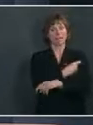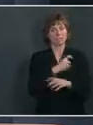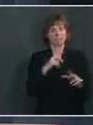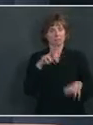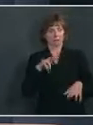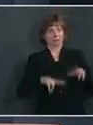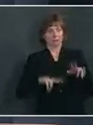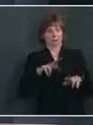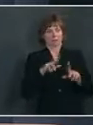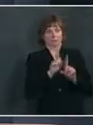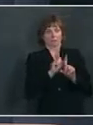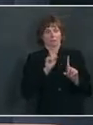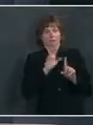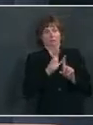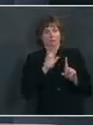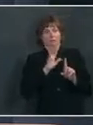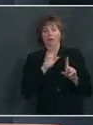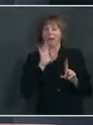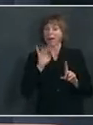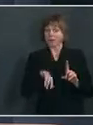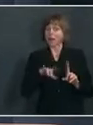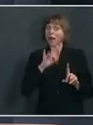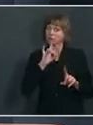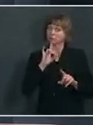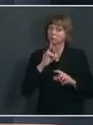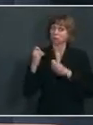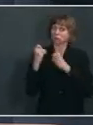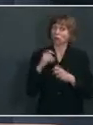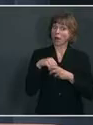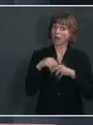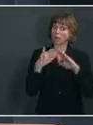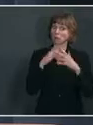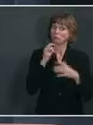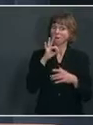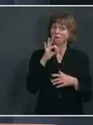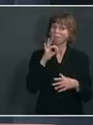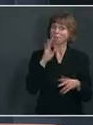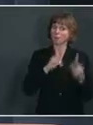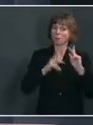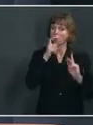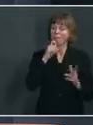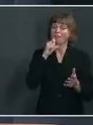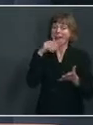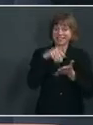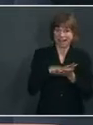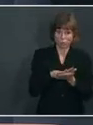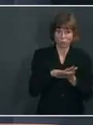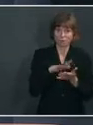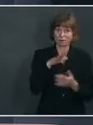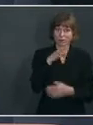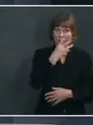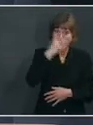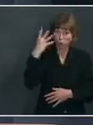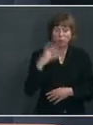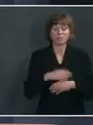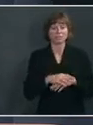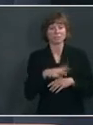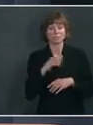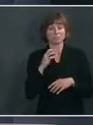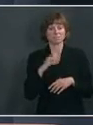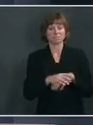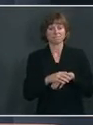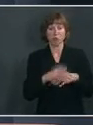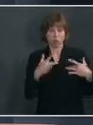exists in communities of undocumented immigrants and the concern of what it will mean for their status. But